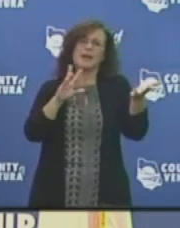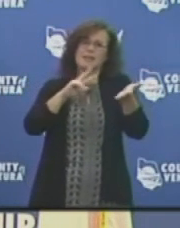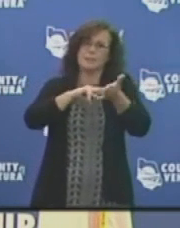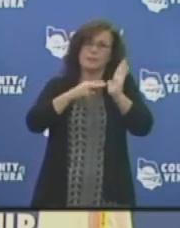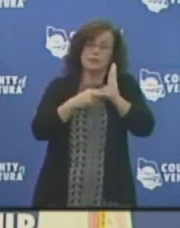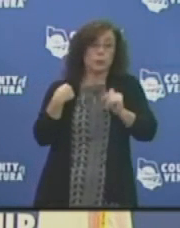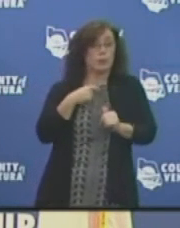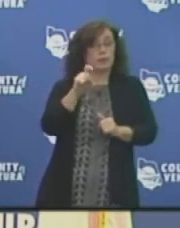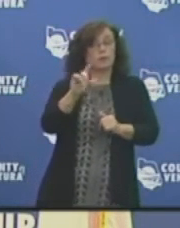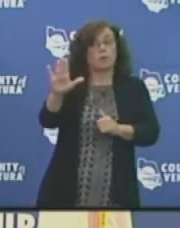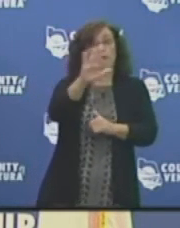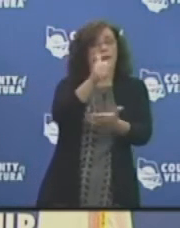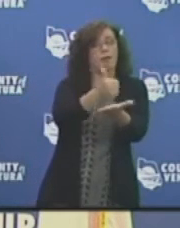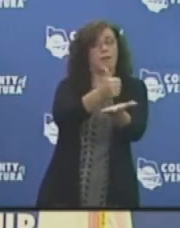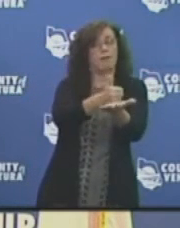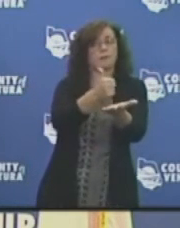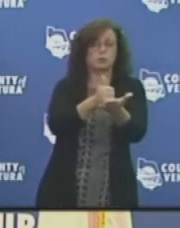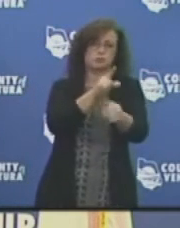to